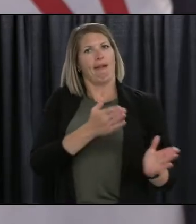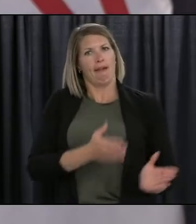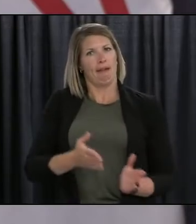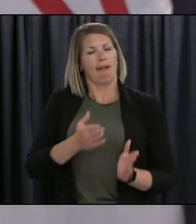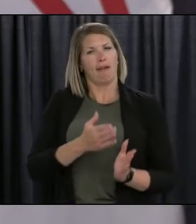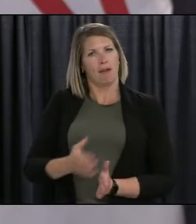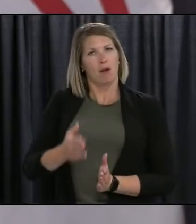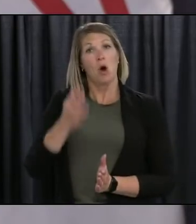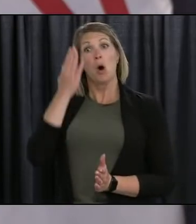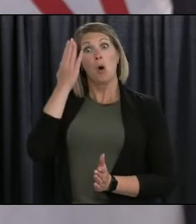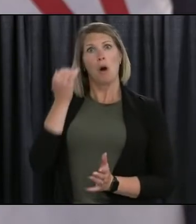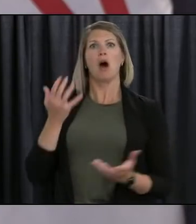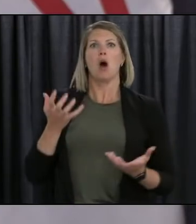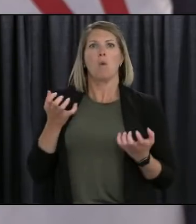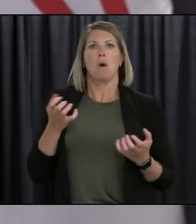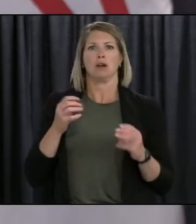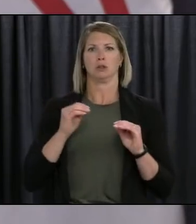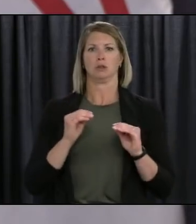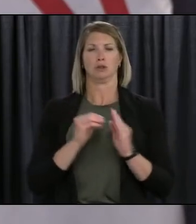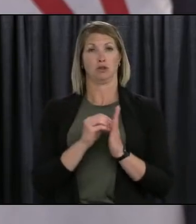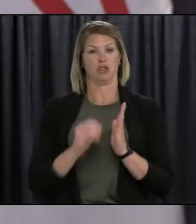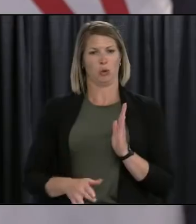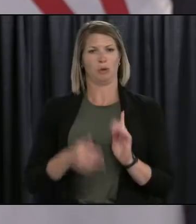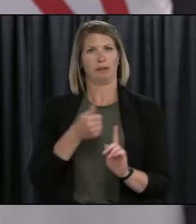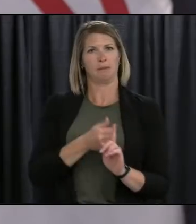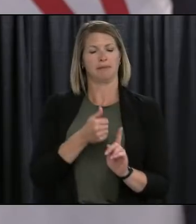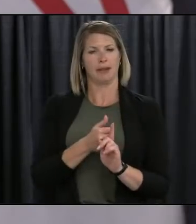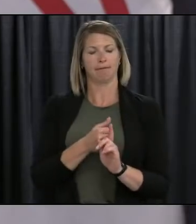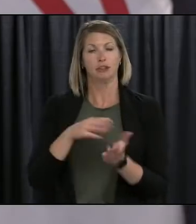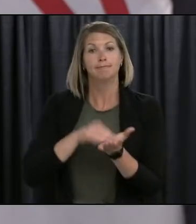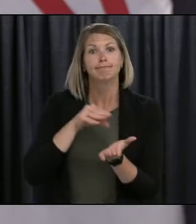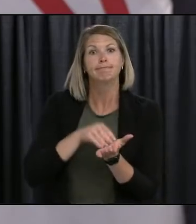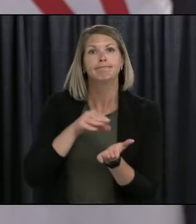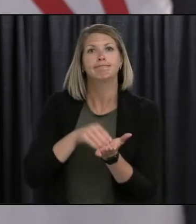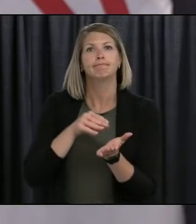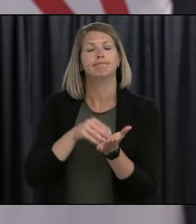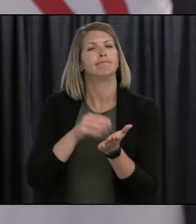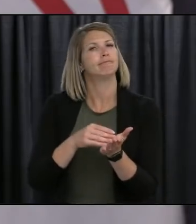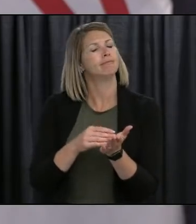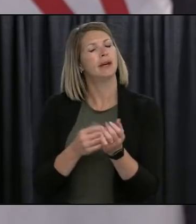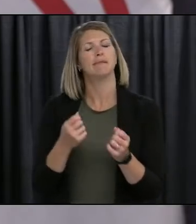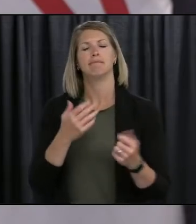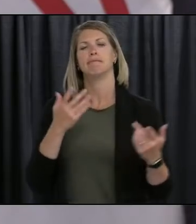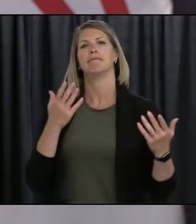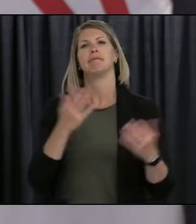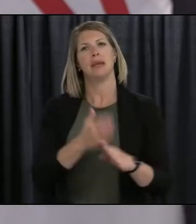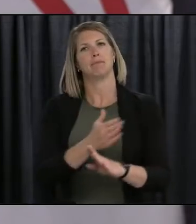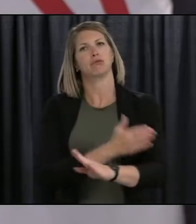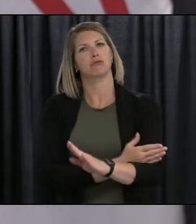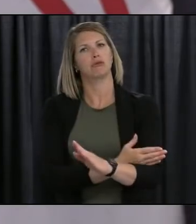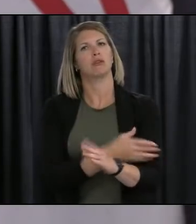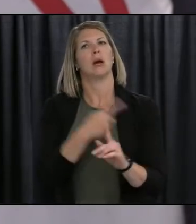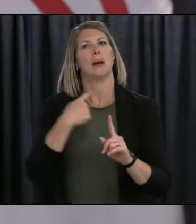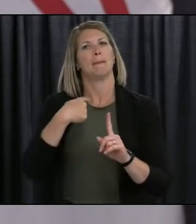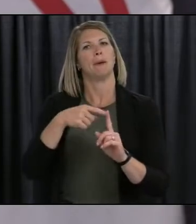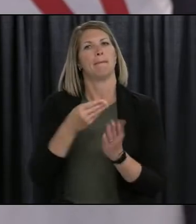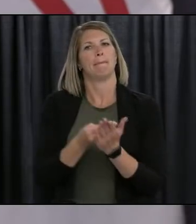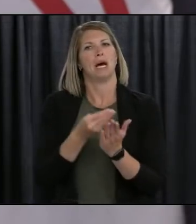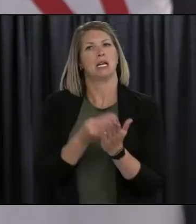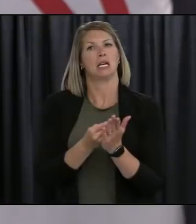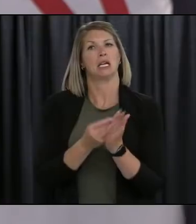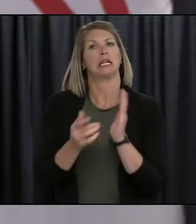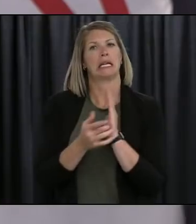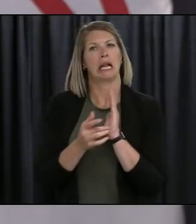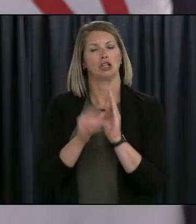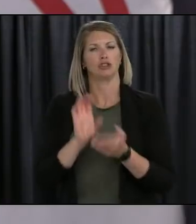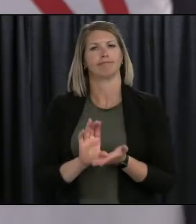can thrive in their learning as we live with COVID. We provided yesterday some $20 million for the purchase of laptops